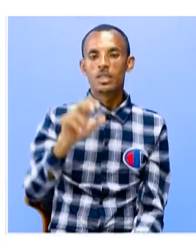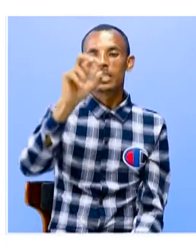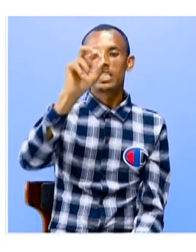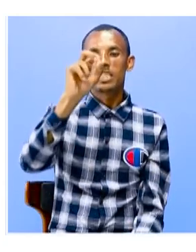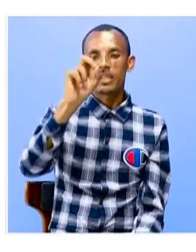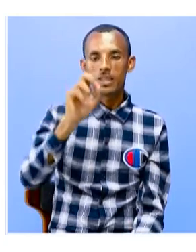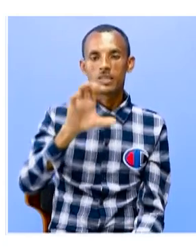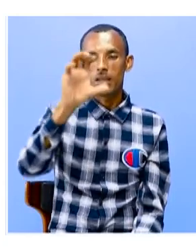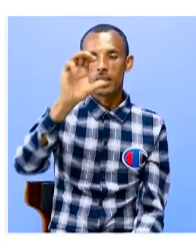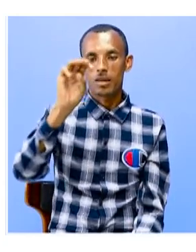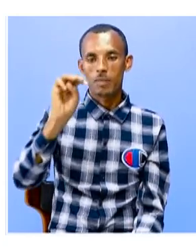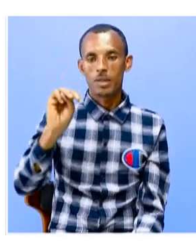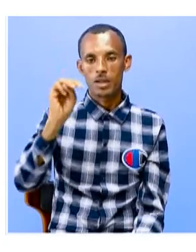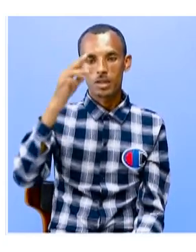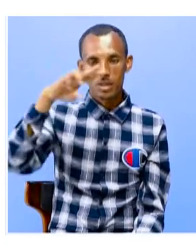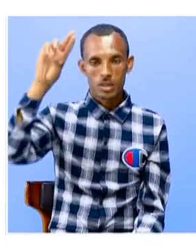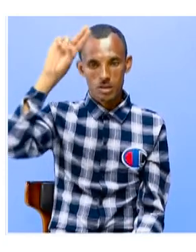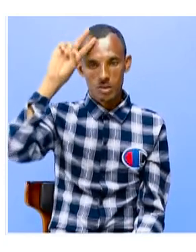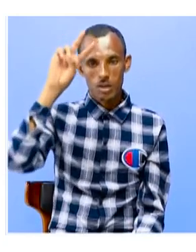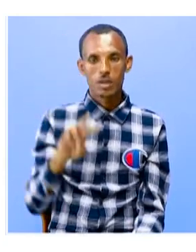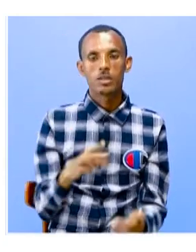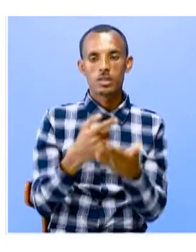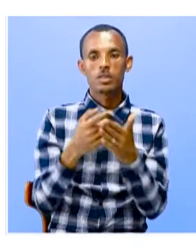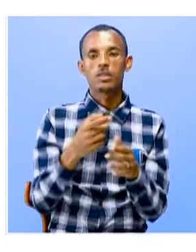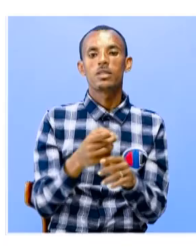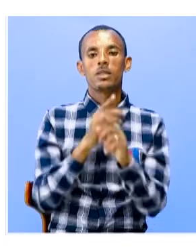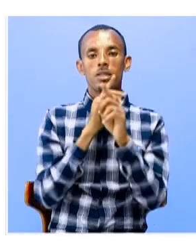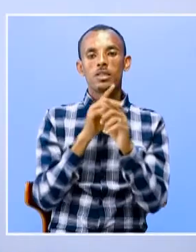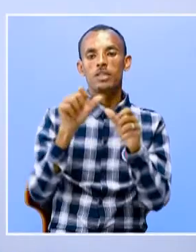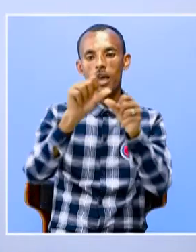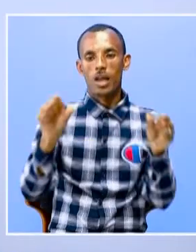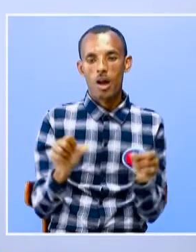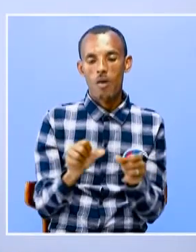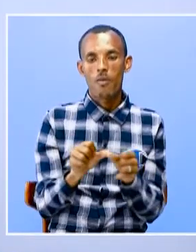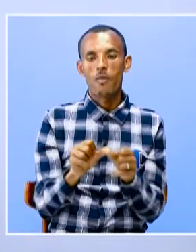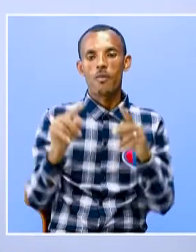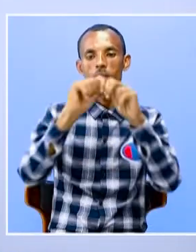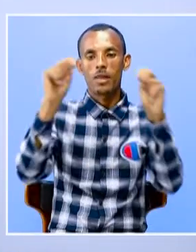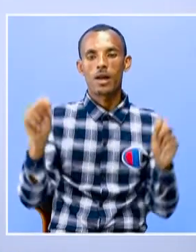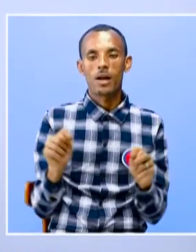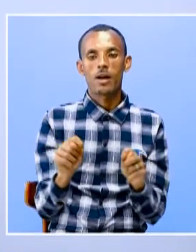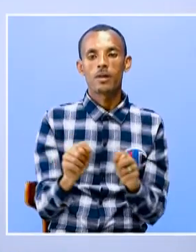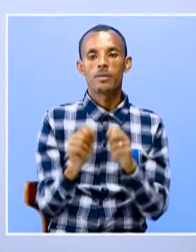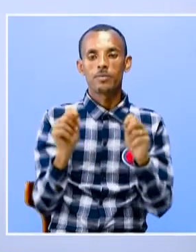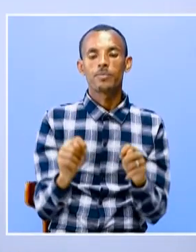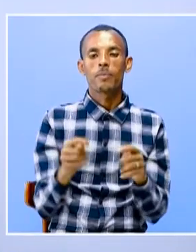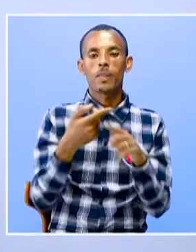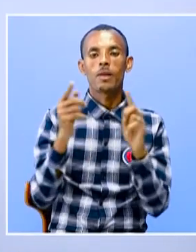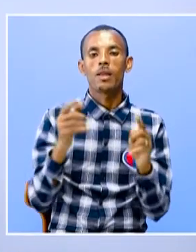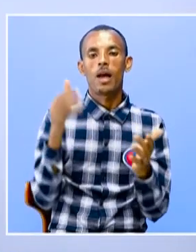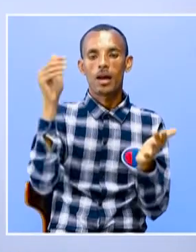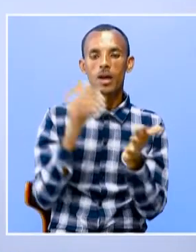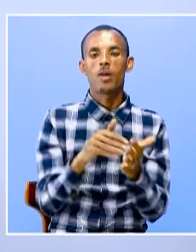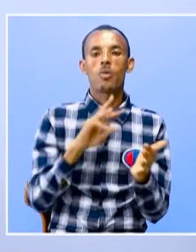30 centimeter square. This will be the area of the triangle. But again,